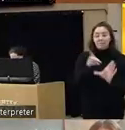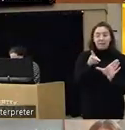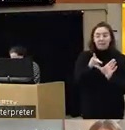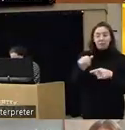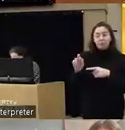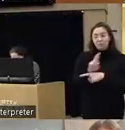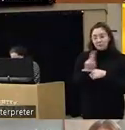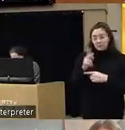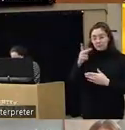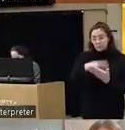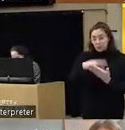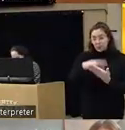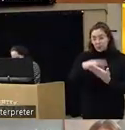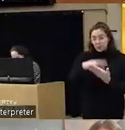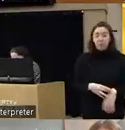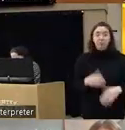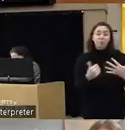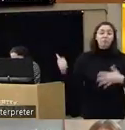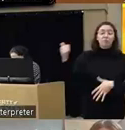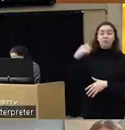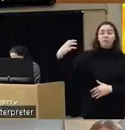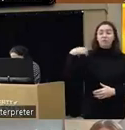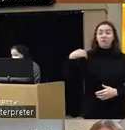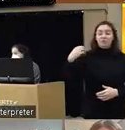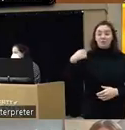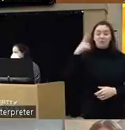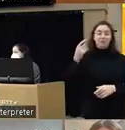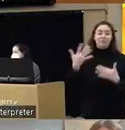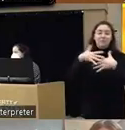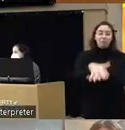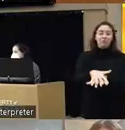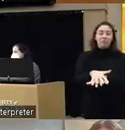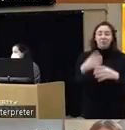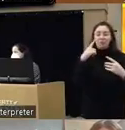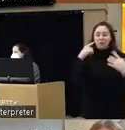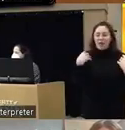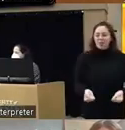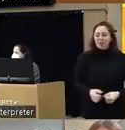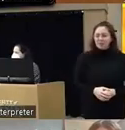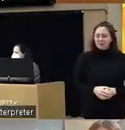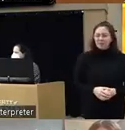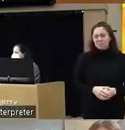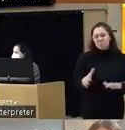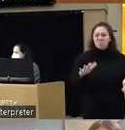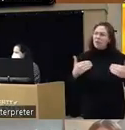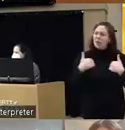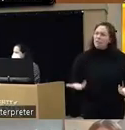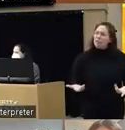Program and Division Chief of Primary Care Mental Health Integration. I don't know why we don't have, I mean, kind of we do